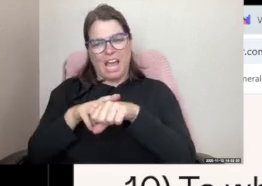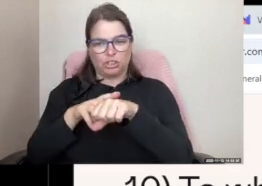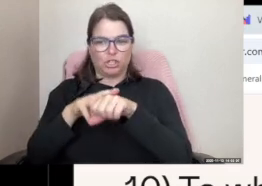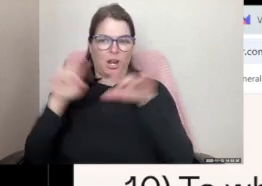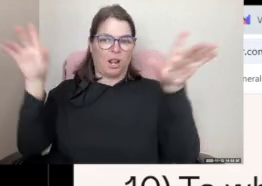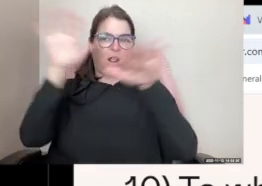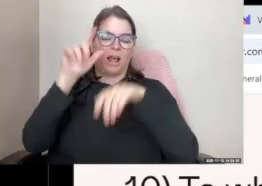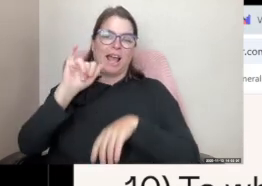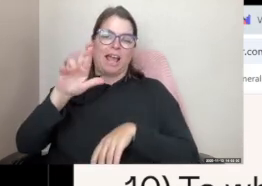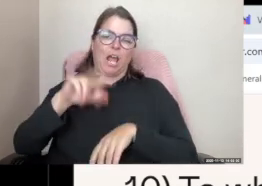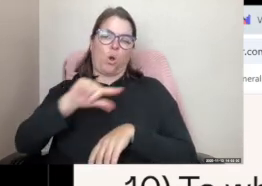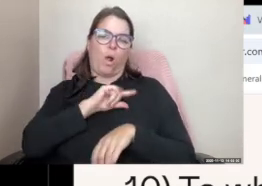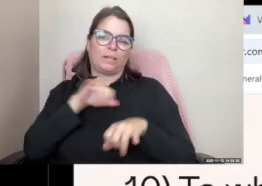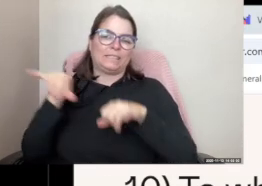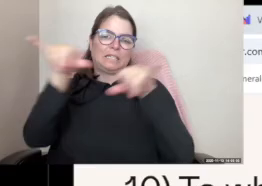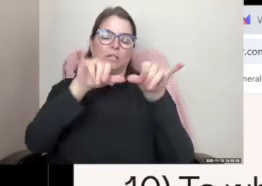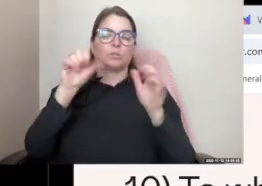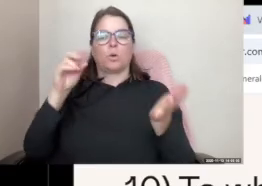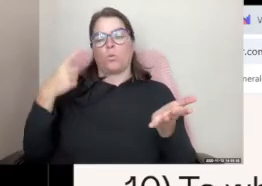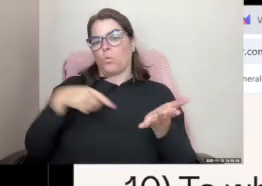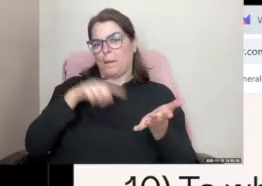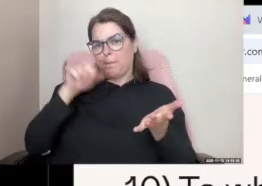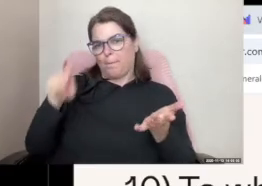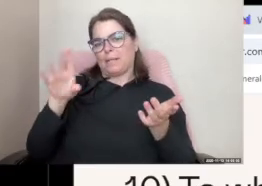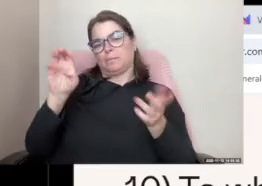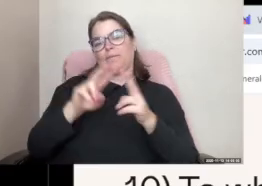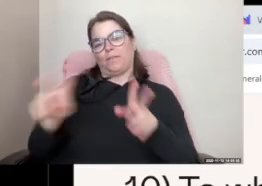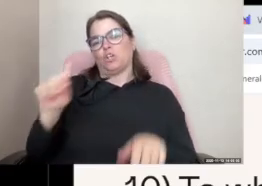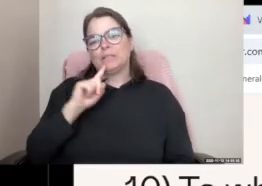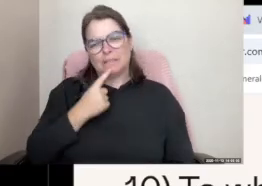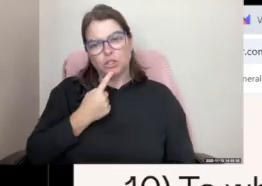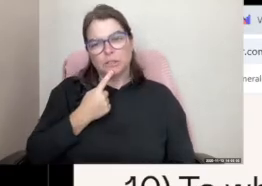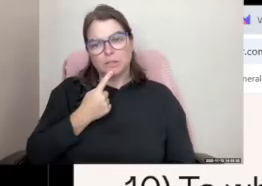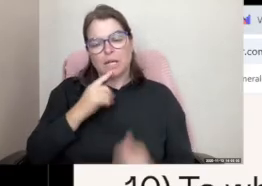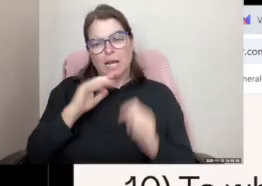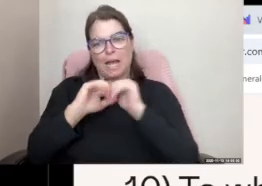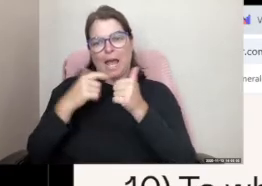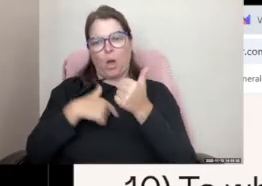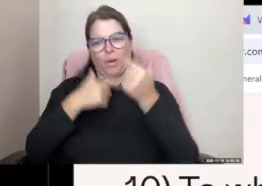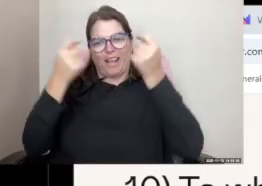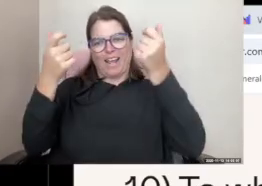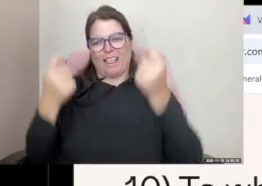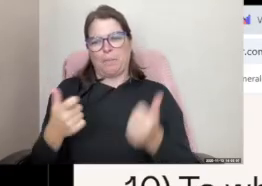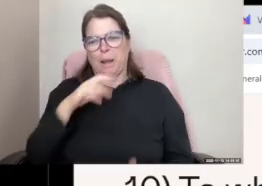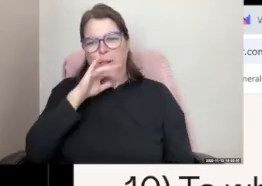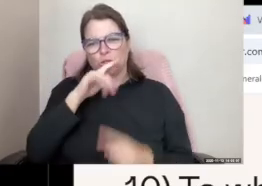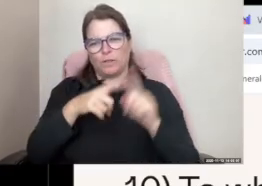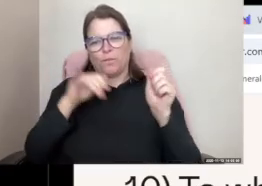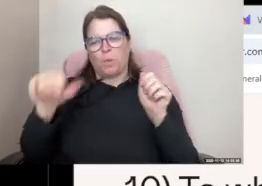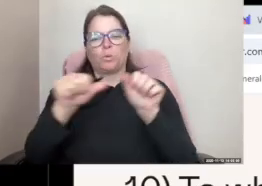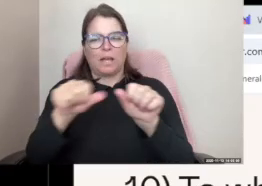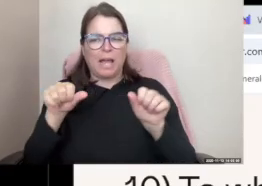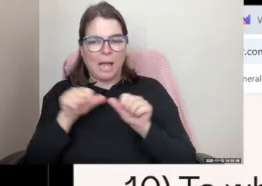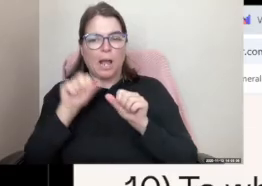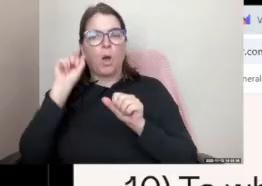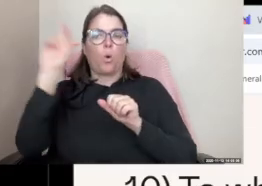are also the areas that threaten our ability to meet the state SIP and meet